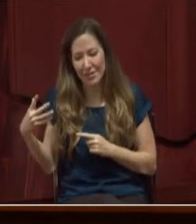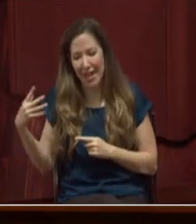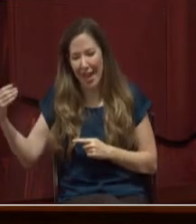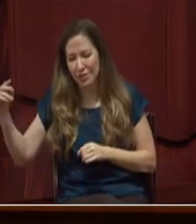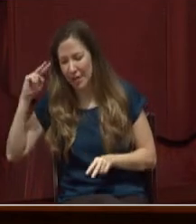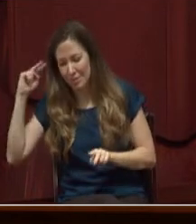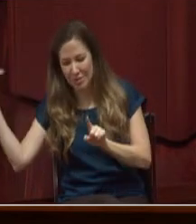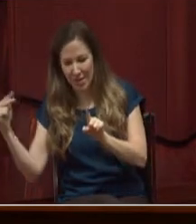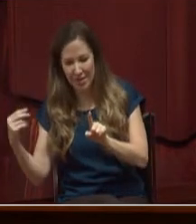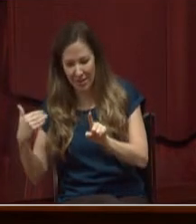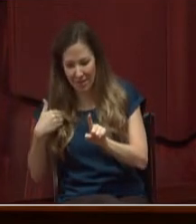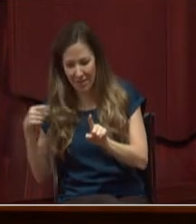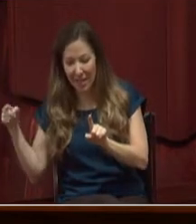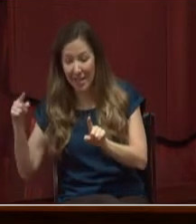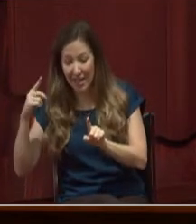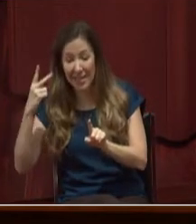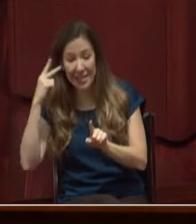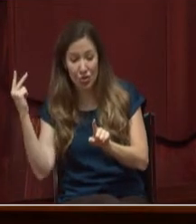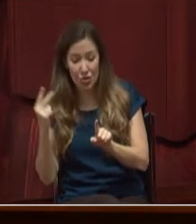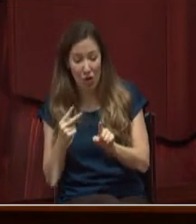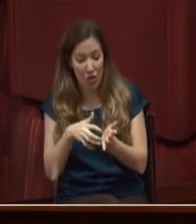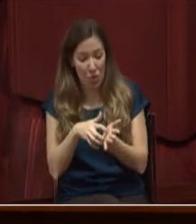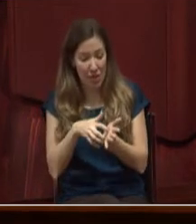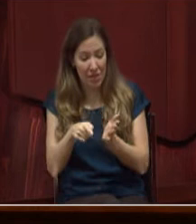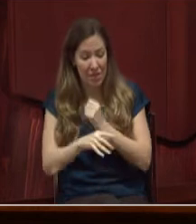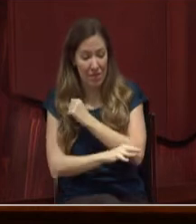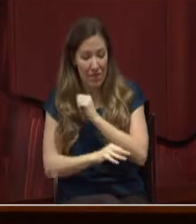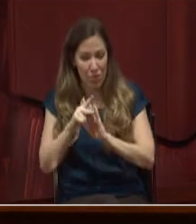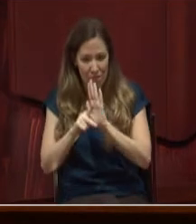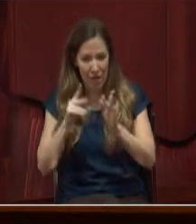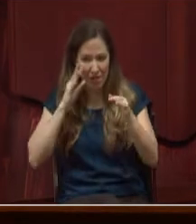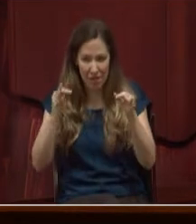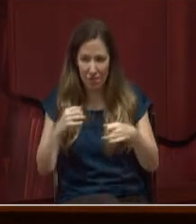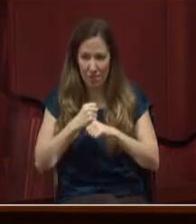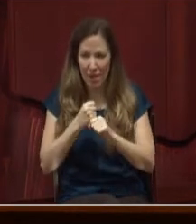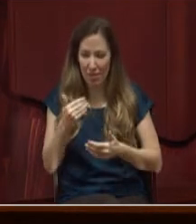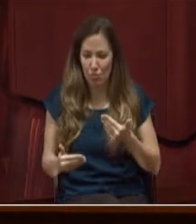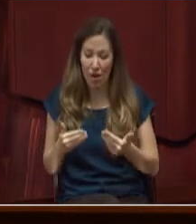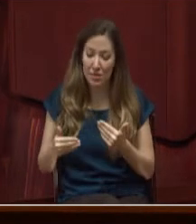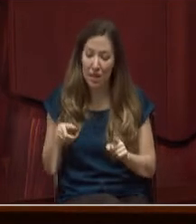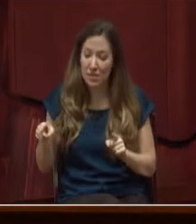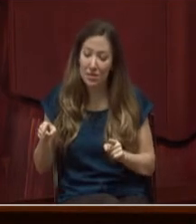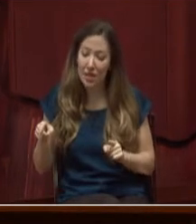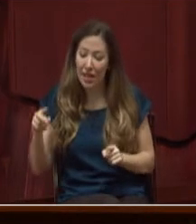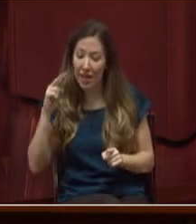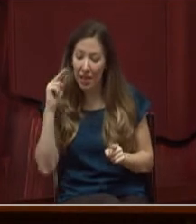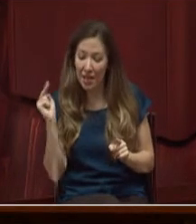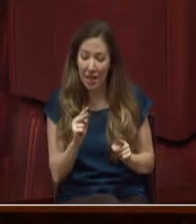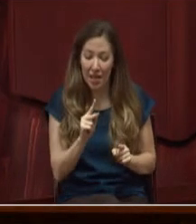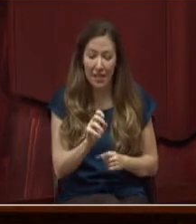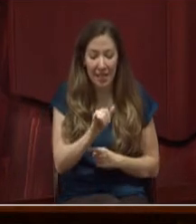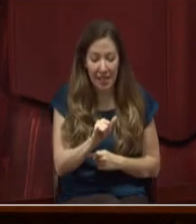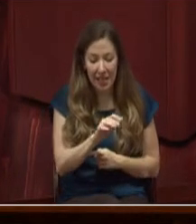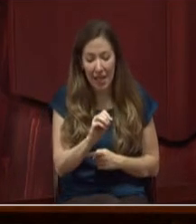he saw firsthand the weakness of their foreign policy decision-making process as he saw them. He thought that Kennedy and functioned more